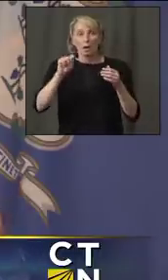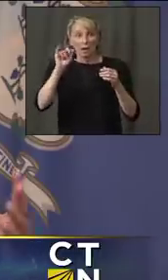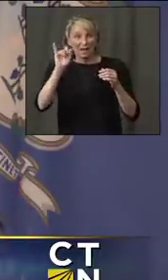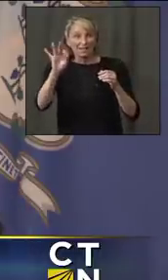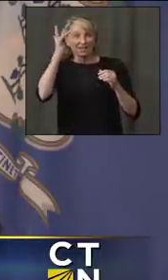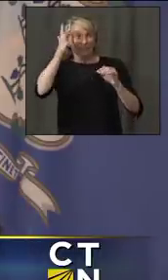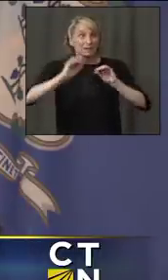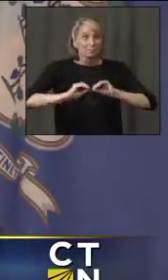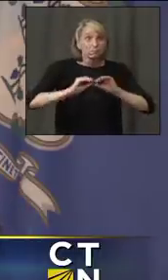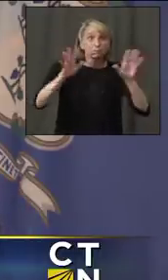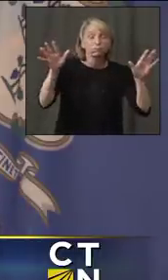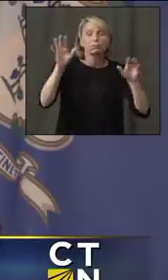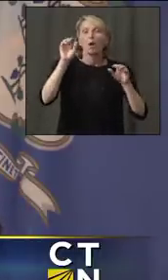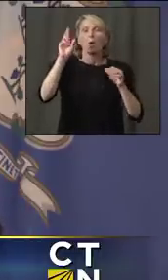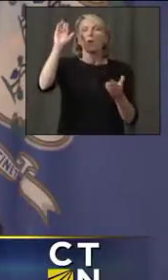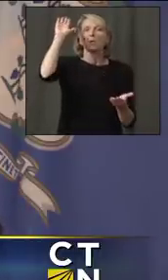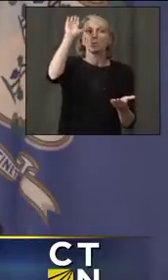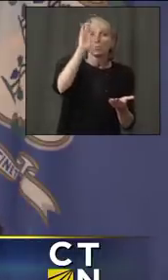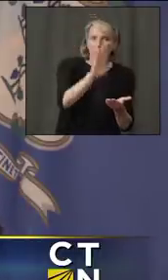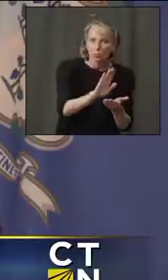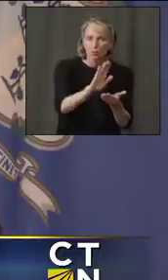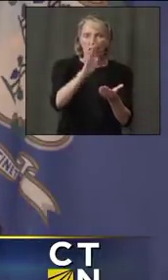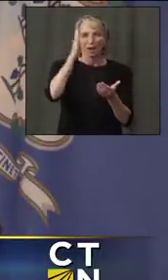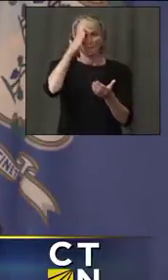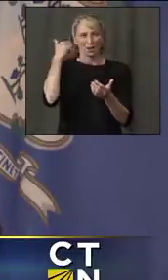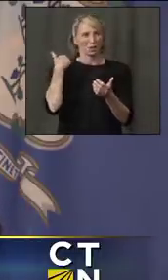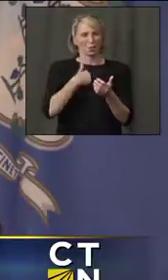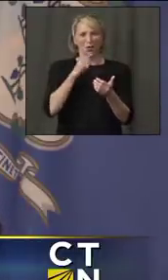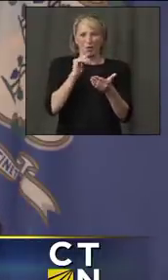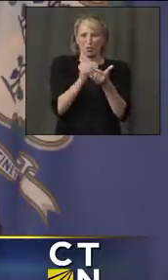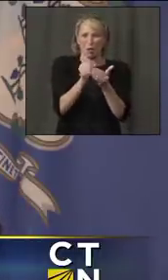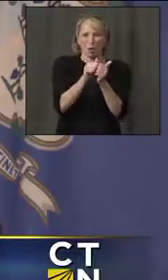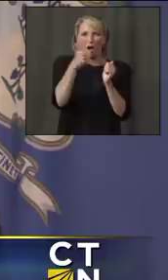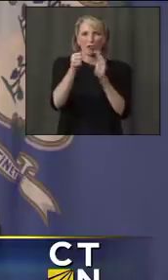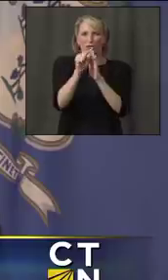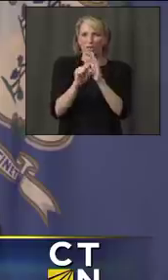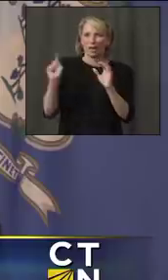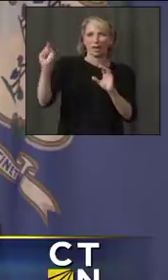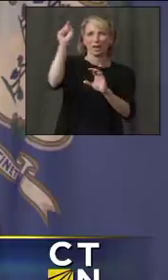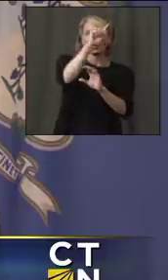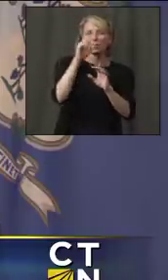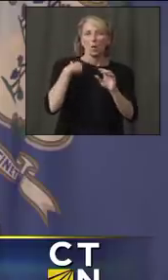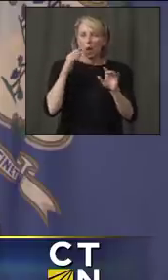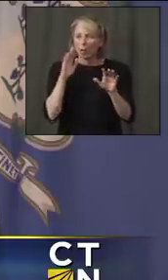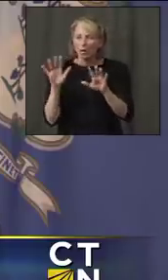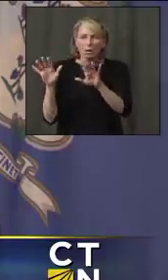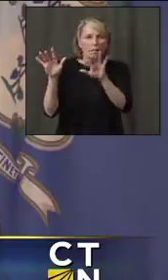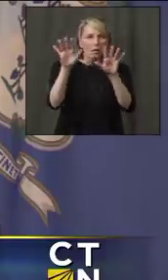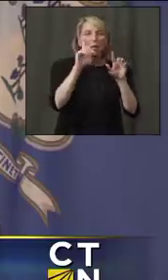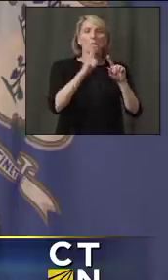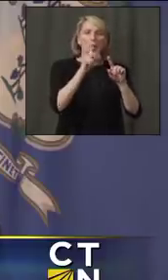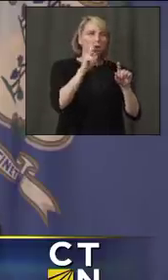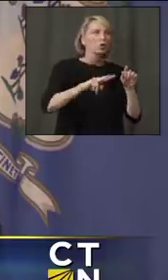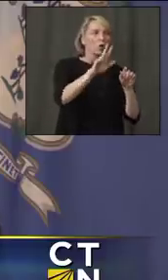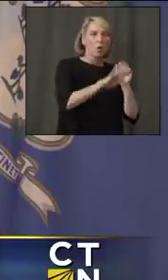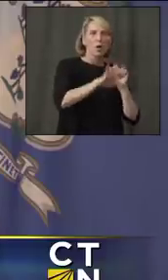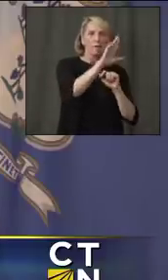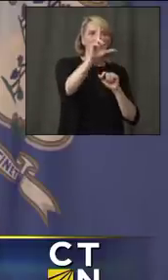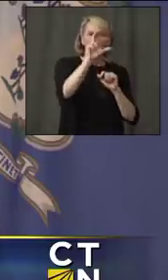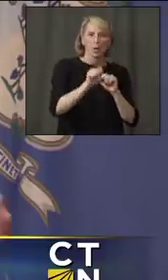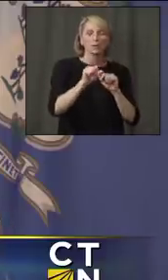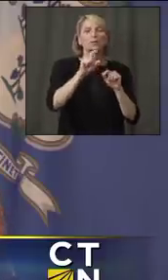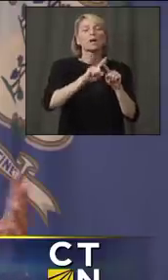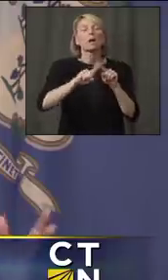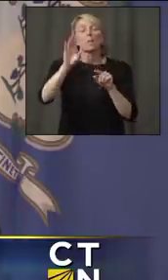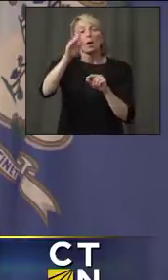are part of a region, we don't just control our own destiny in that sense. So I think we usually spend 2 to 3 weeks